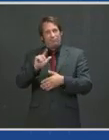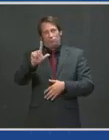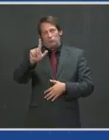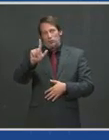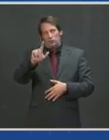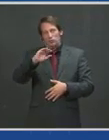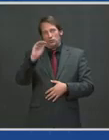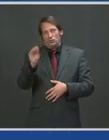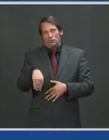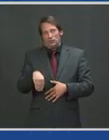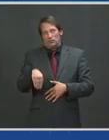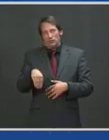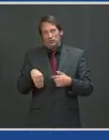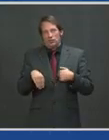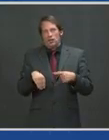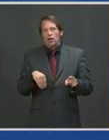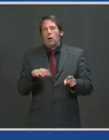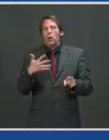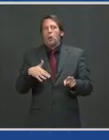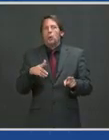proposing is that we meet in the middle,